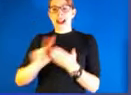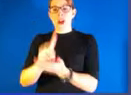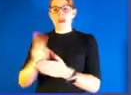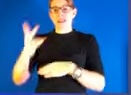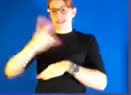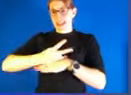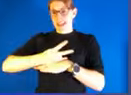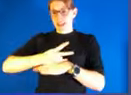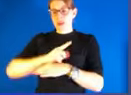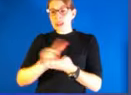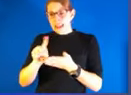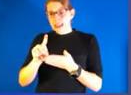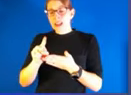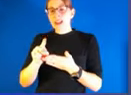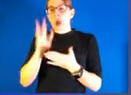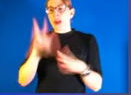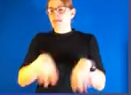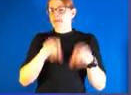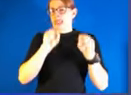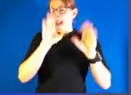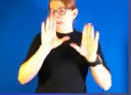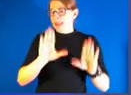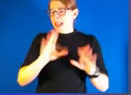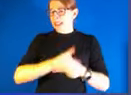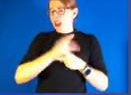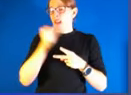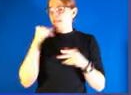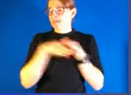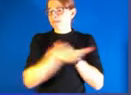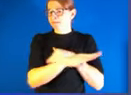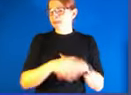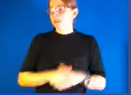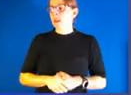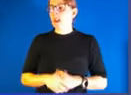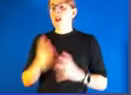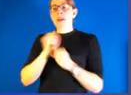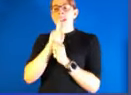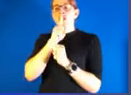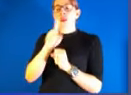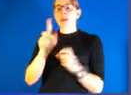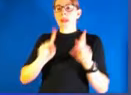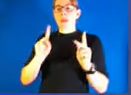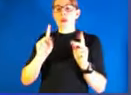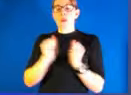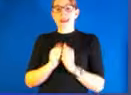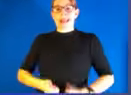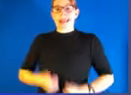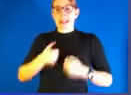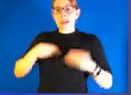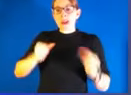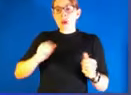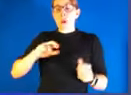come. We want to make sure that people that are having life-threatening conditions or severe